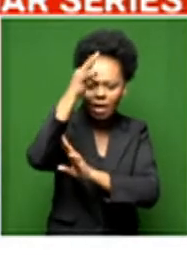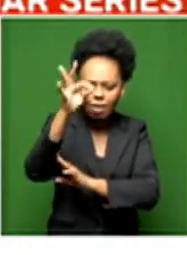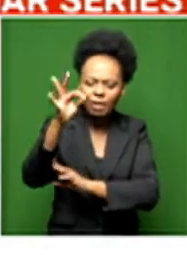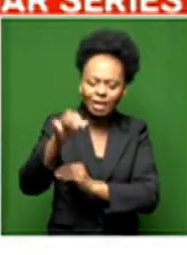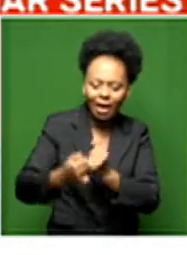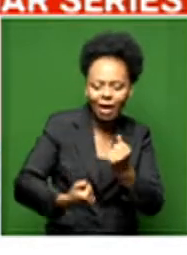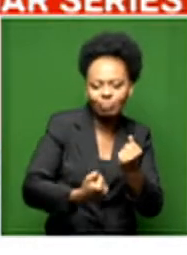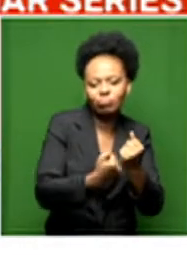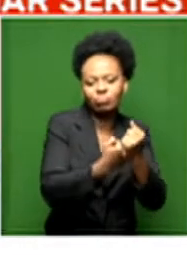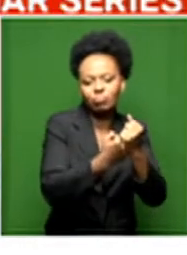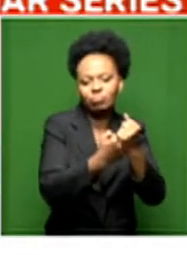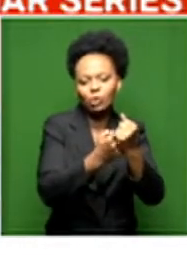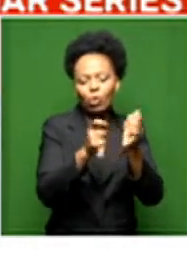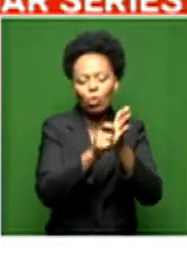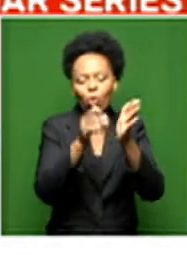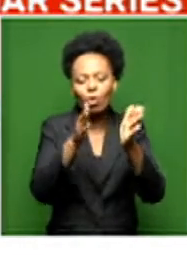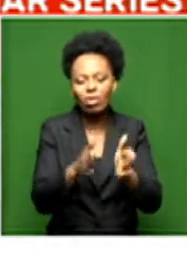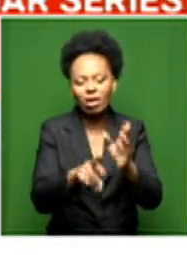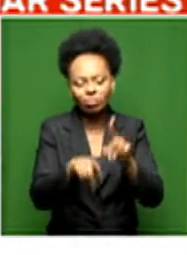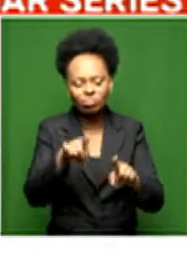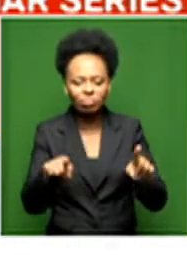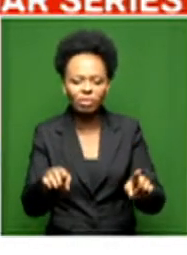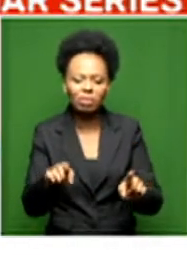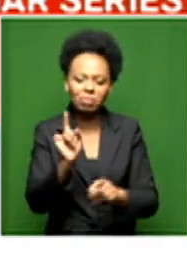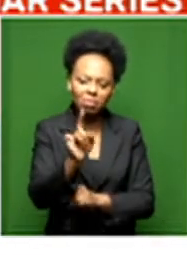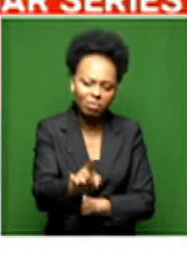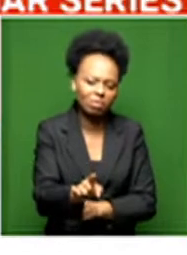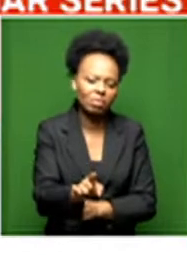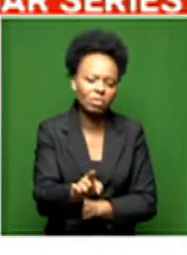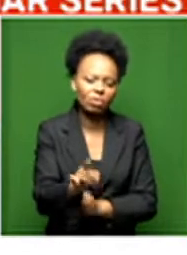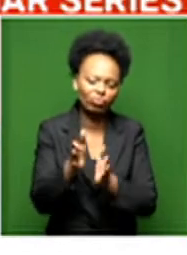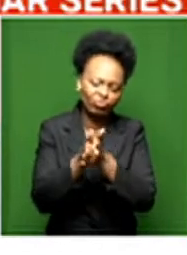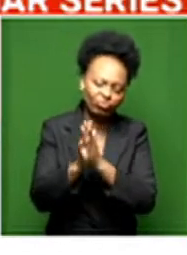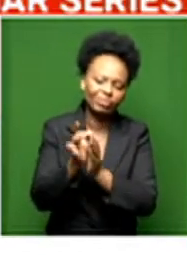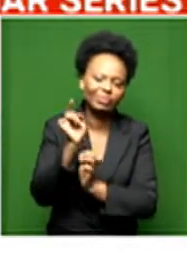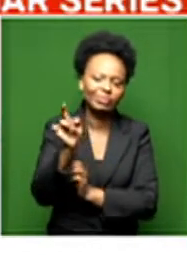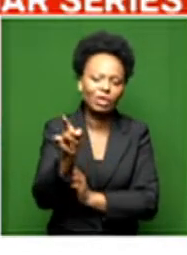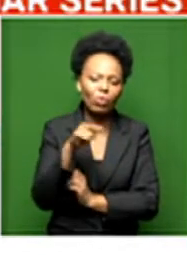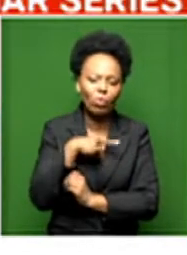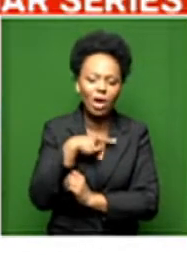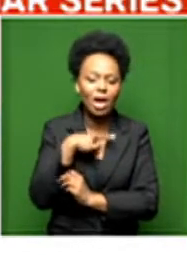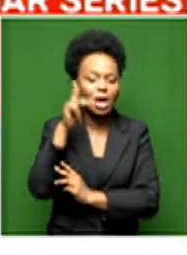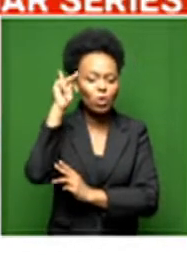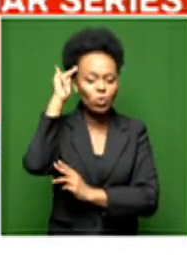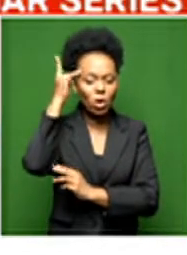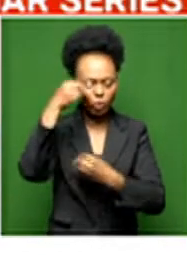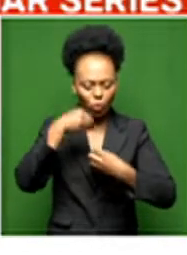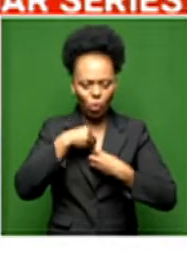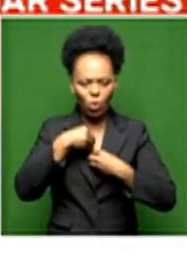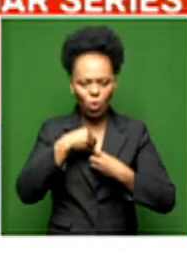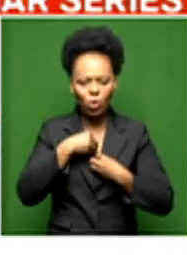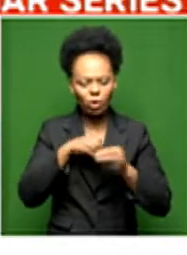authors by all means, because we need to produce our own knowledge. instead